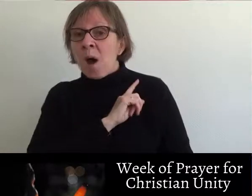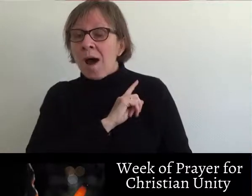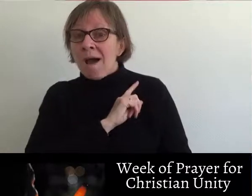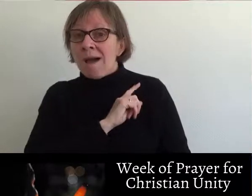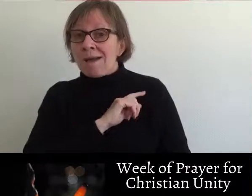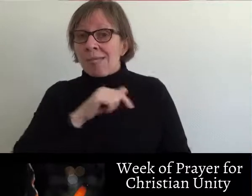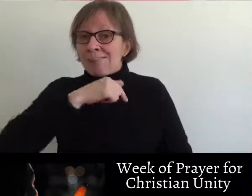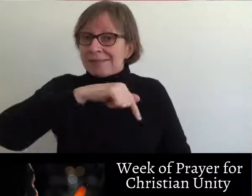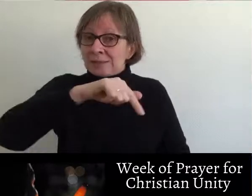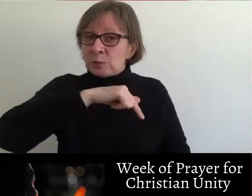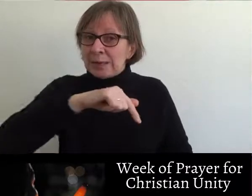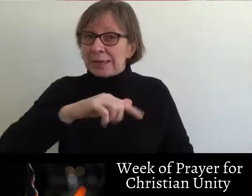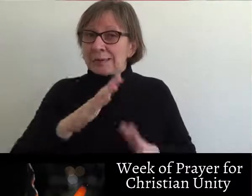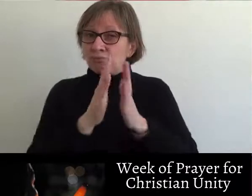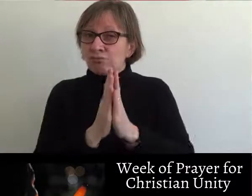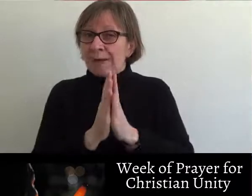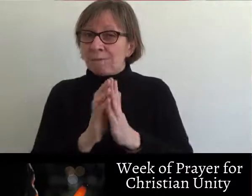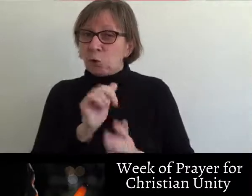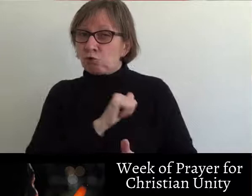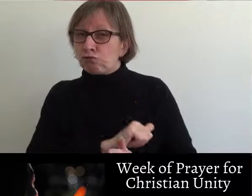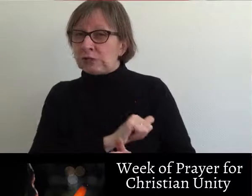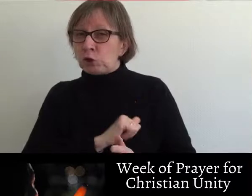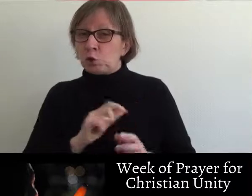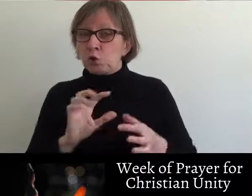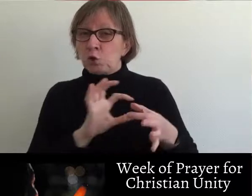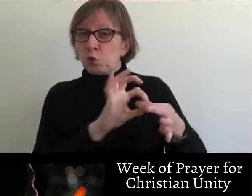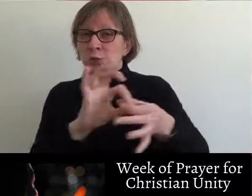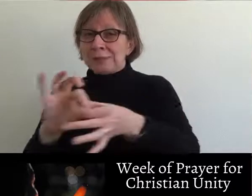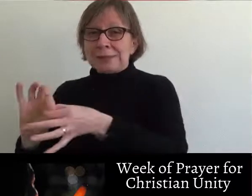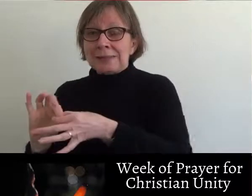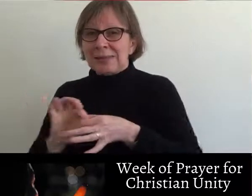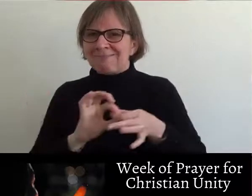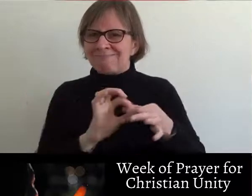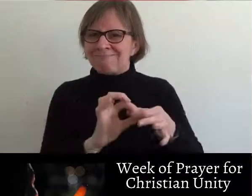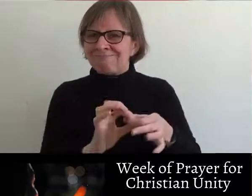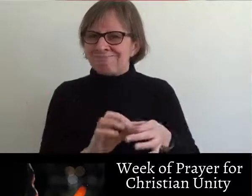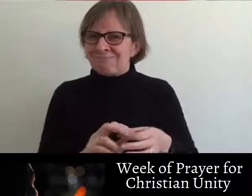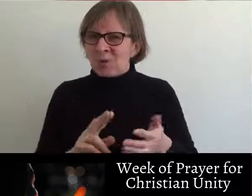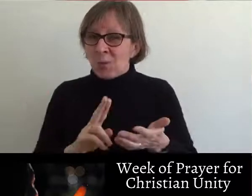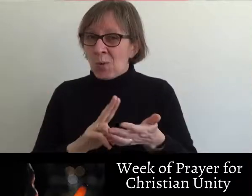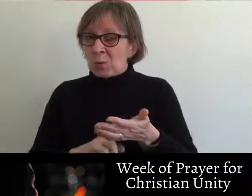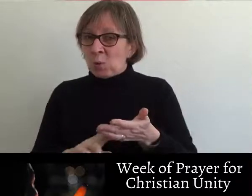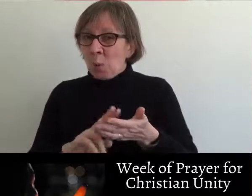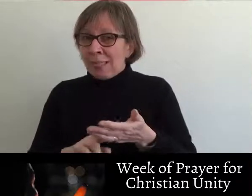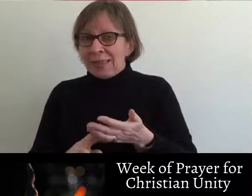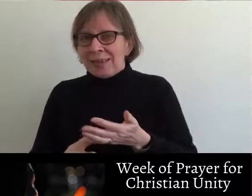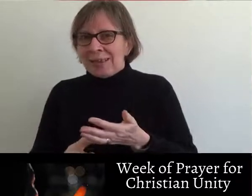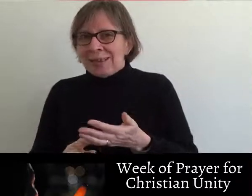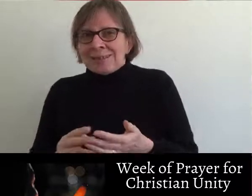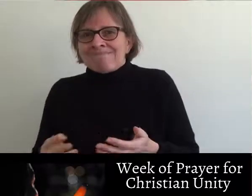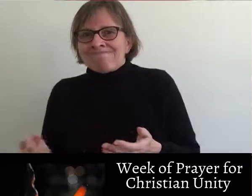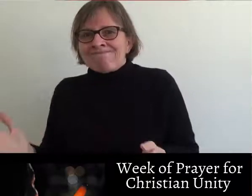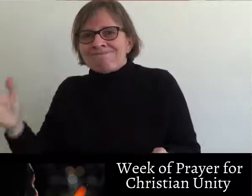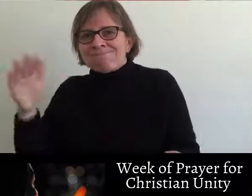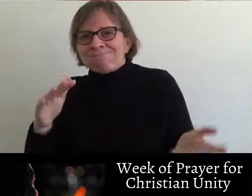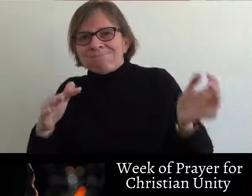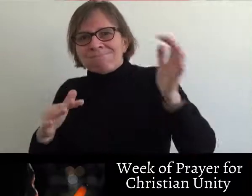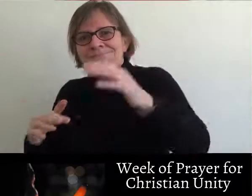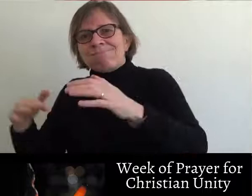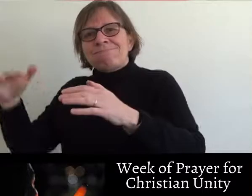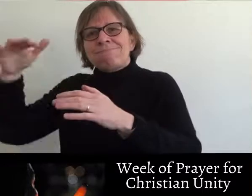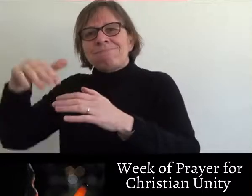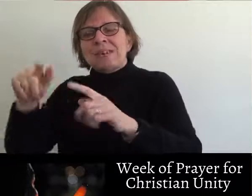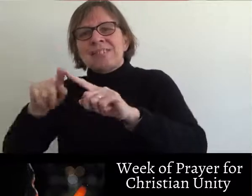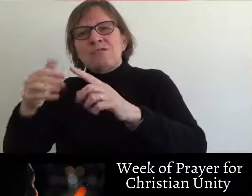Christian unity. Usually, in normal times, we have a united service with all the churches